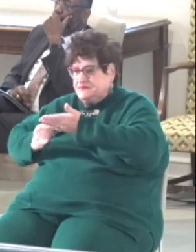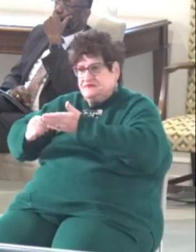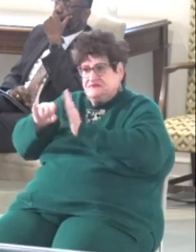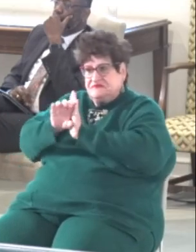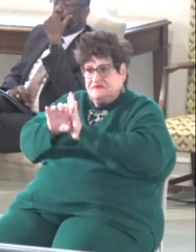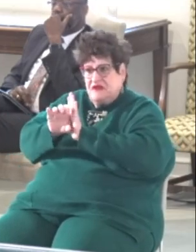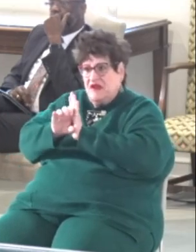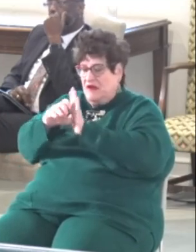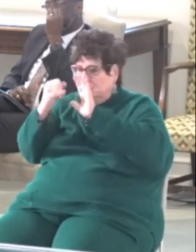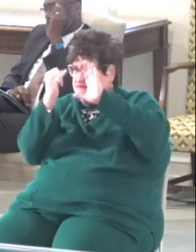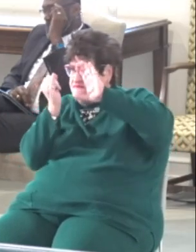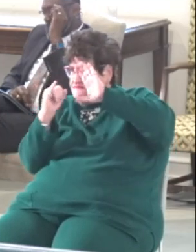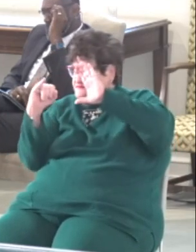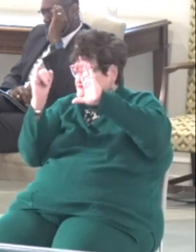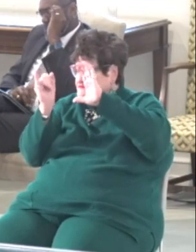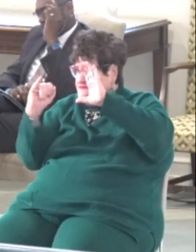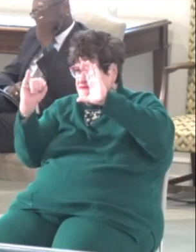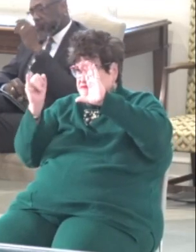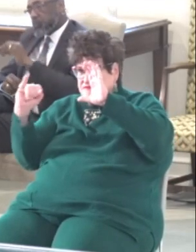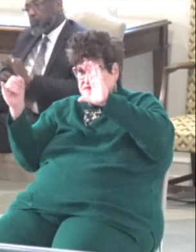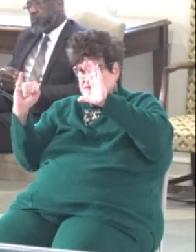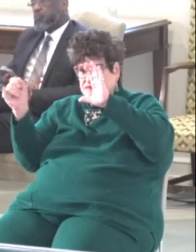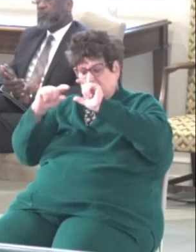and eye-shaped carvings.